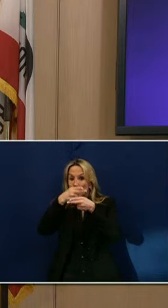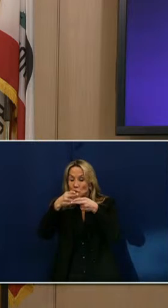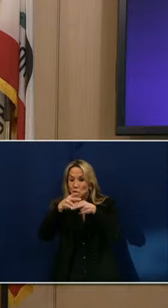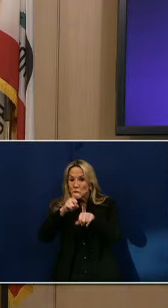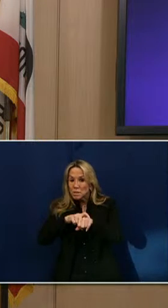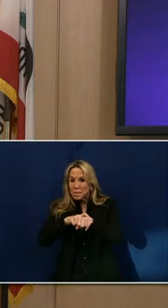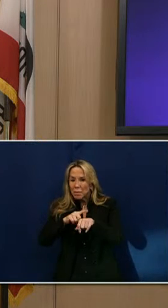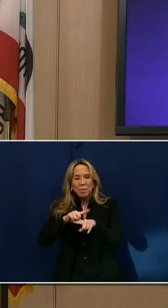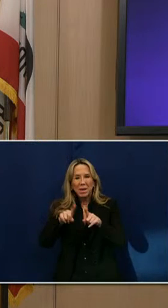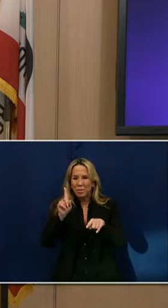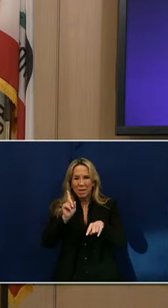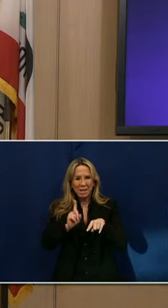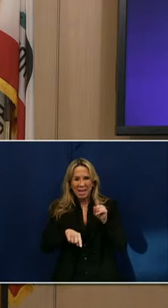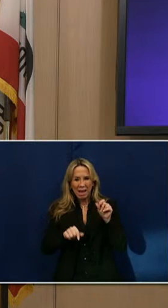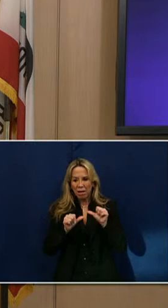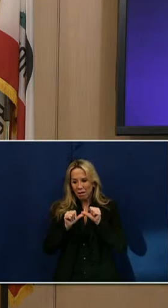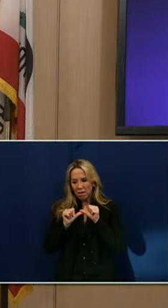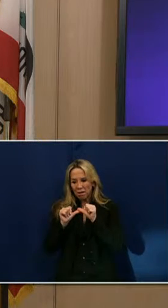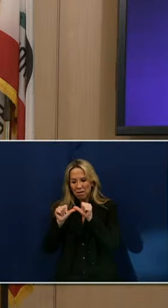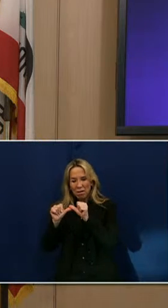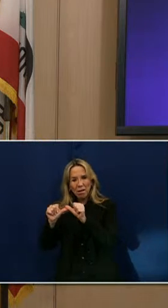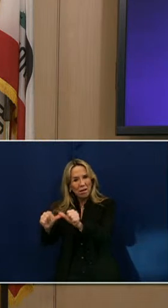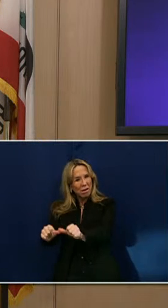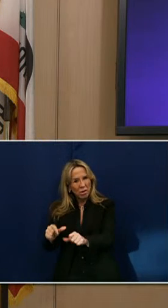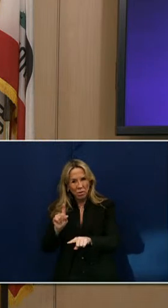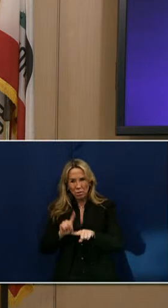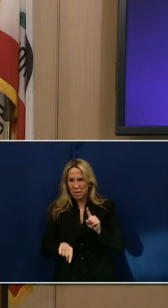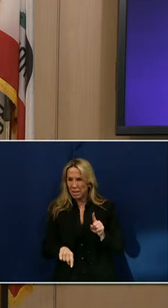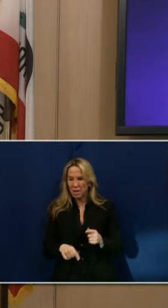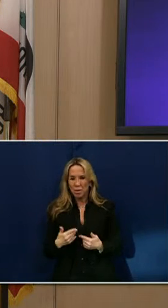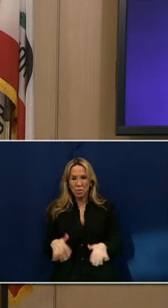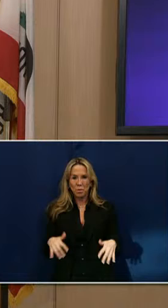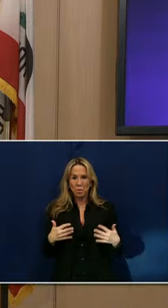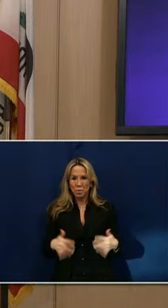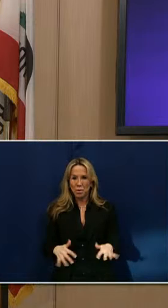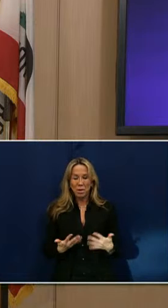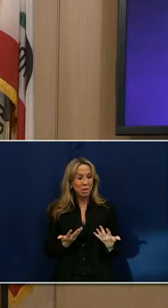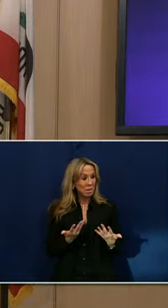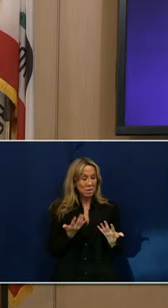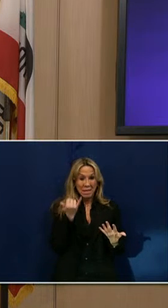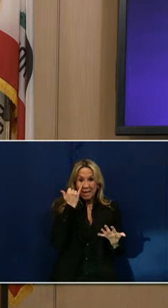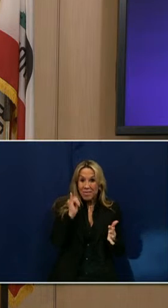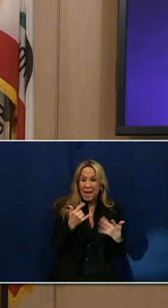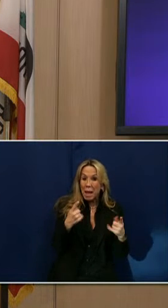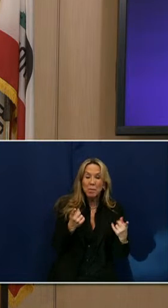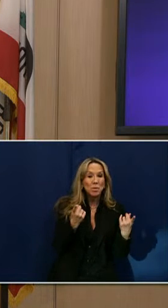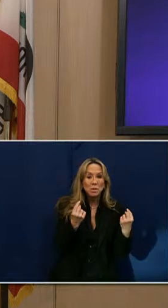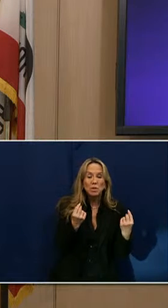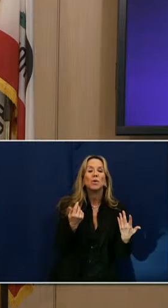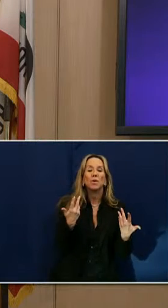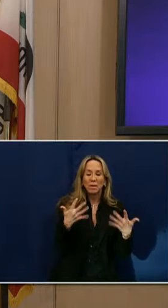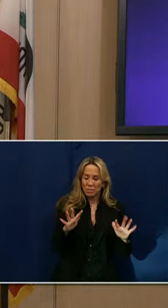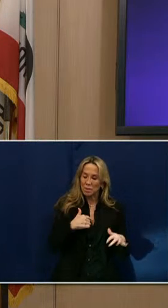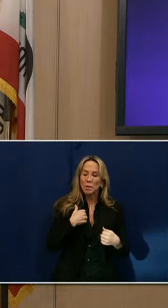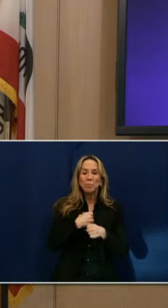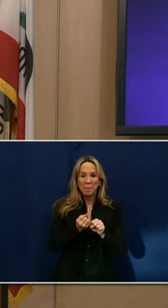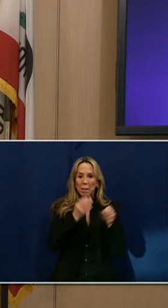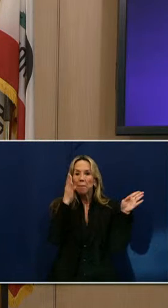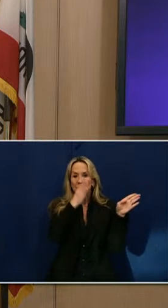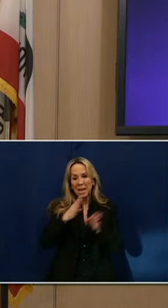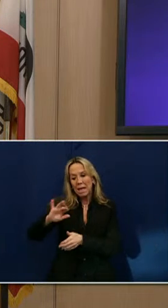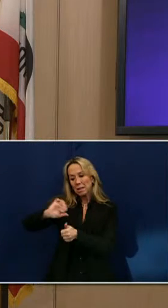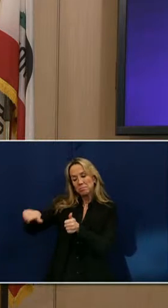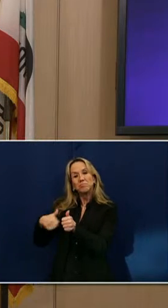we can't do that for an extended period of time. So we do have a plan. We are doing what we can